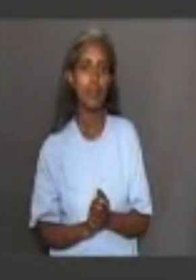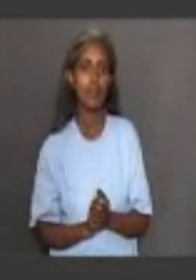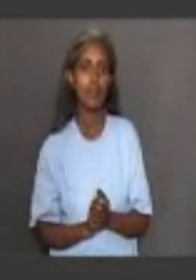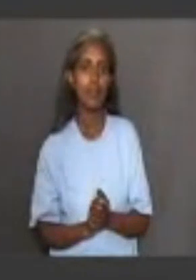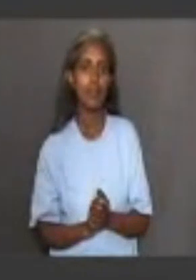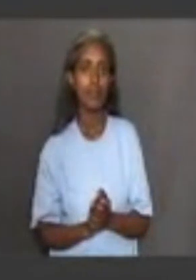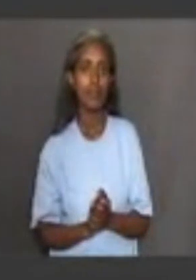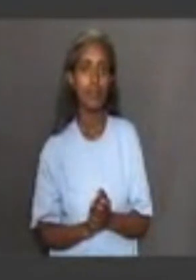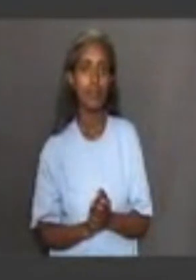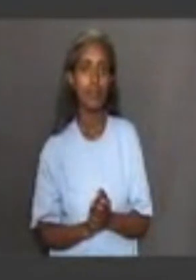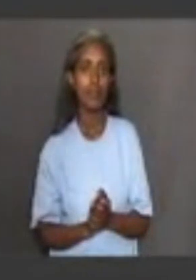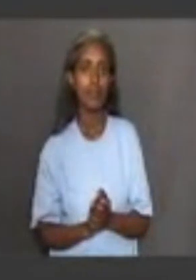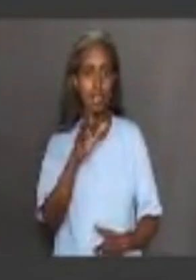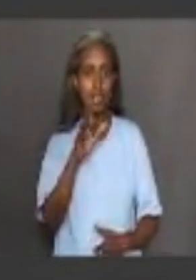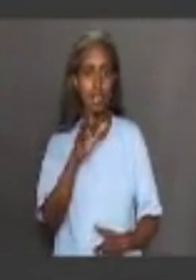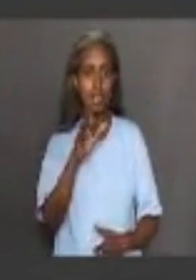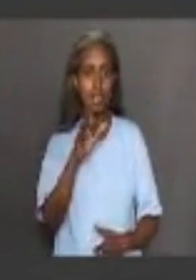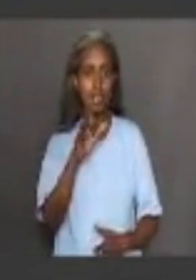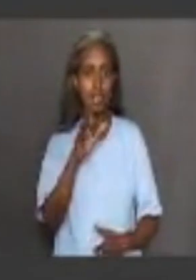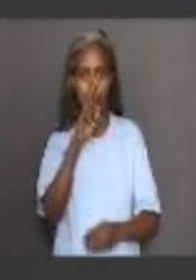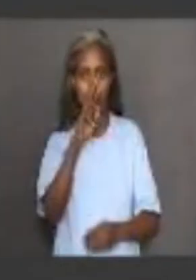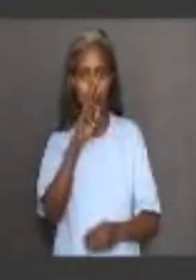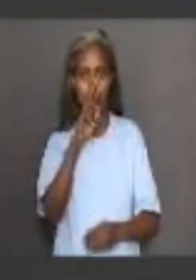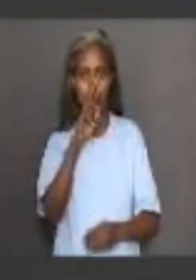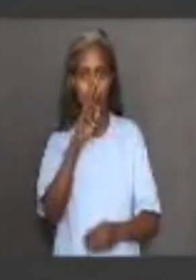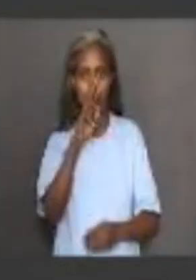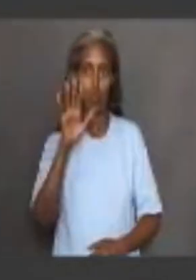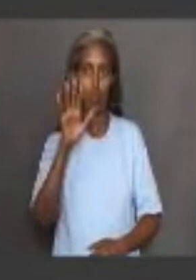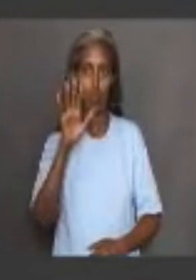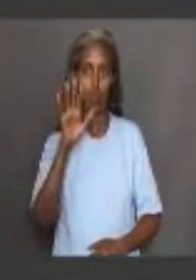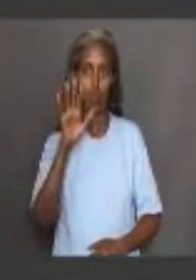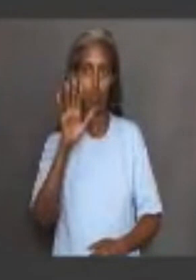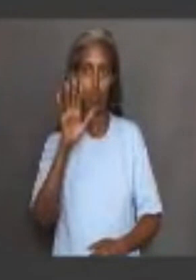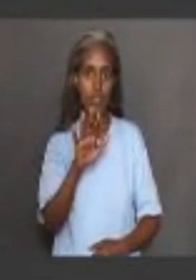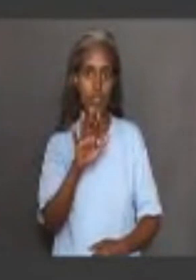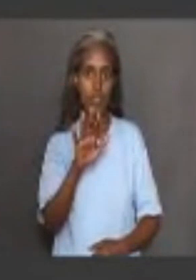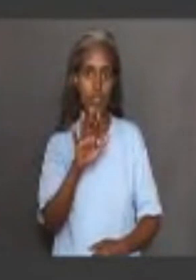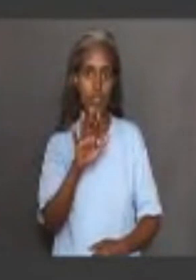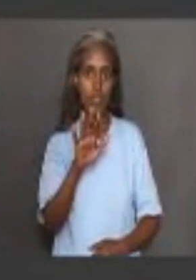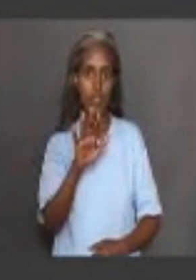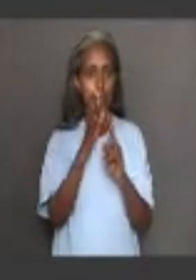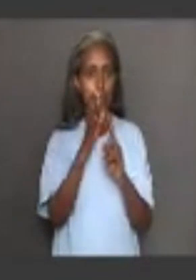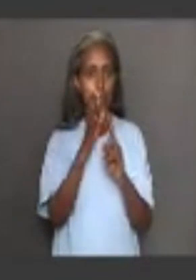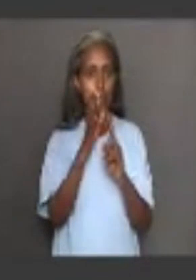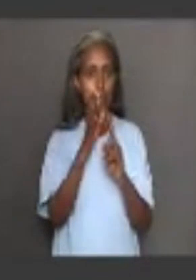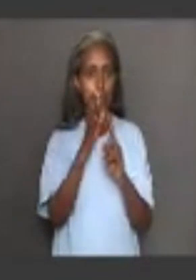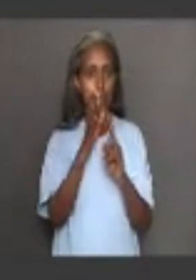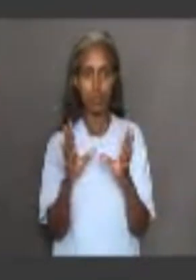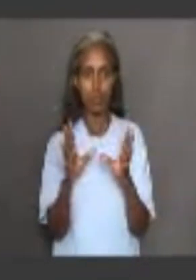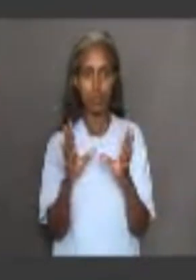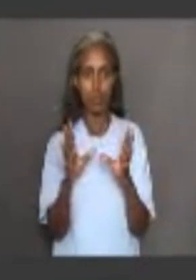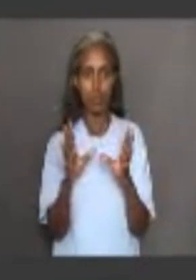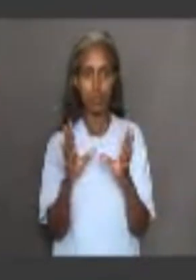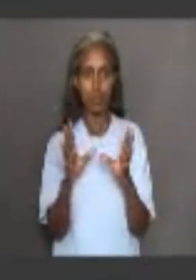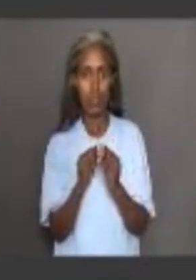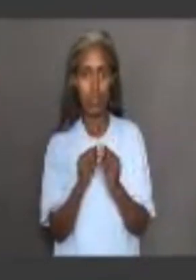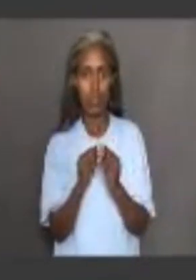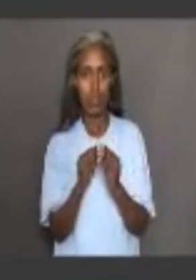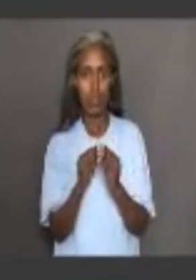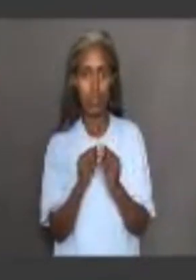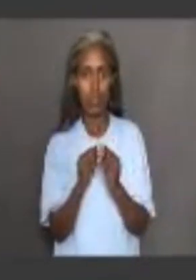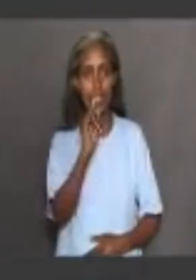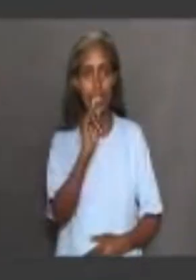3 plus the square root of 5 belongs to the set of irrational